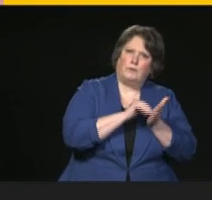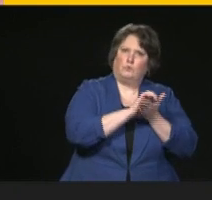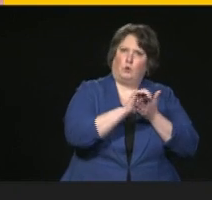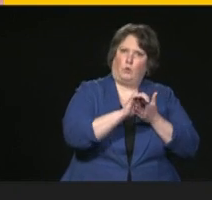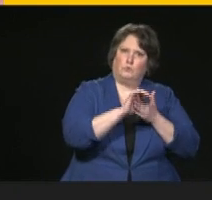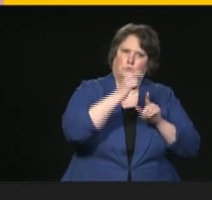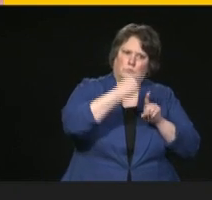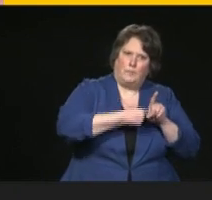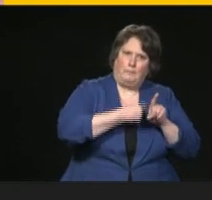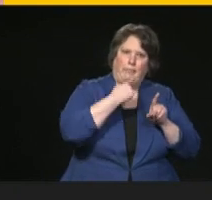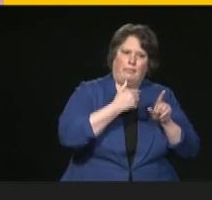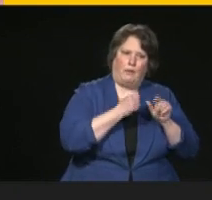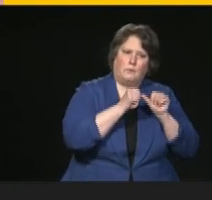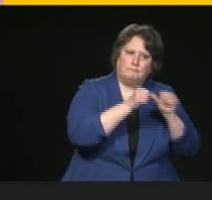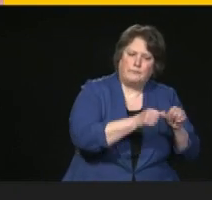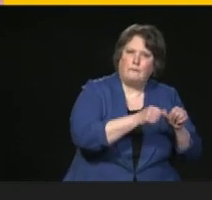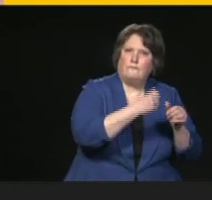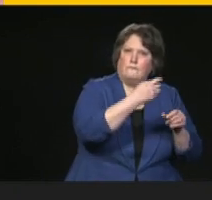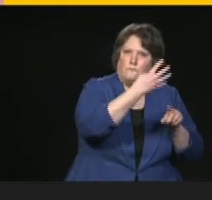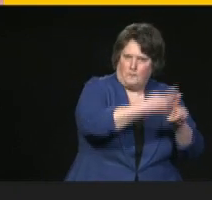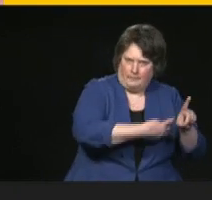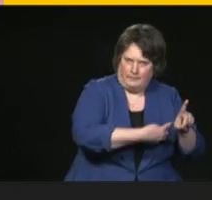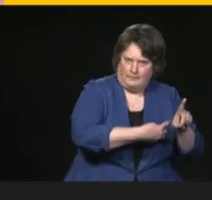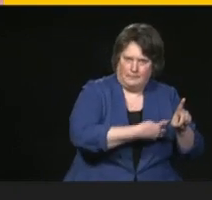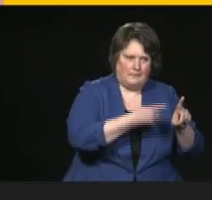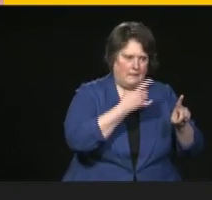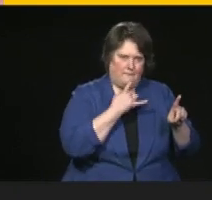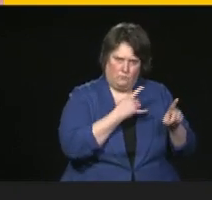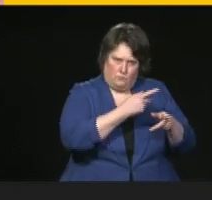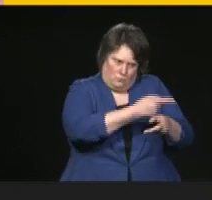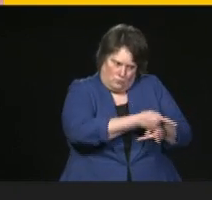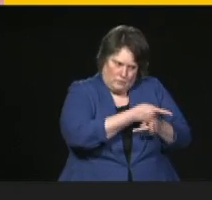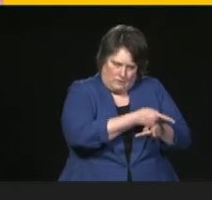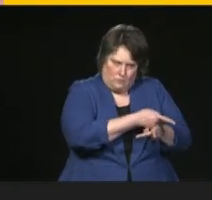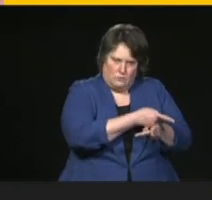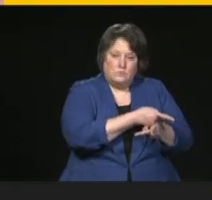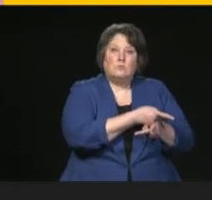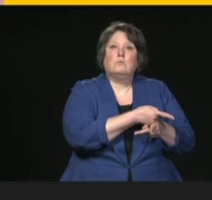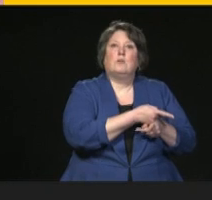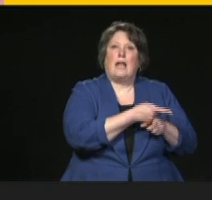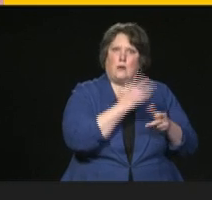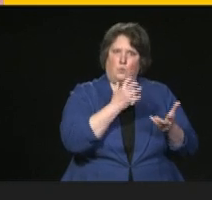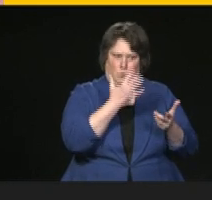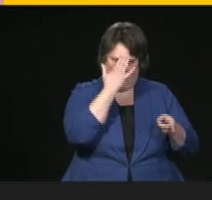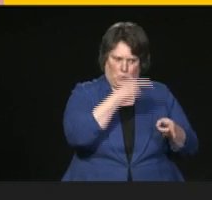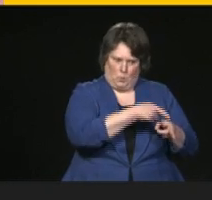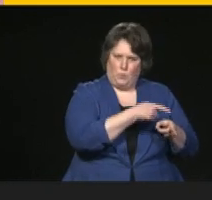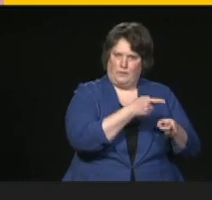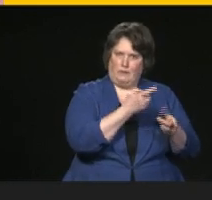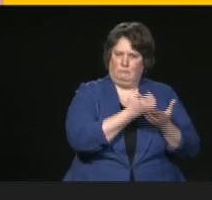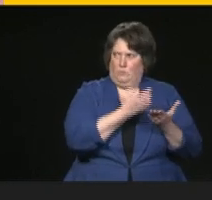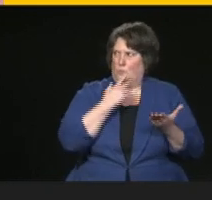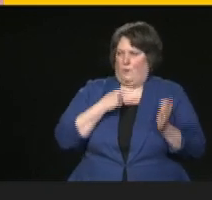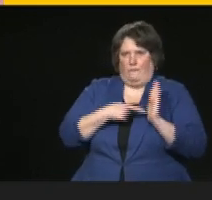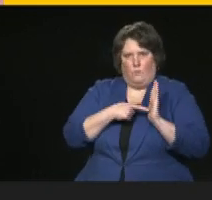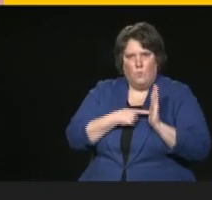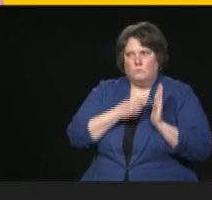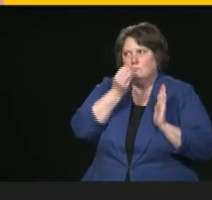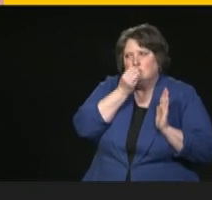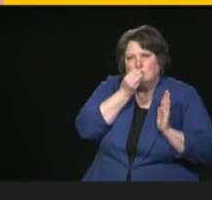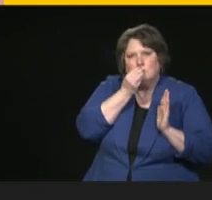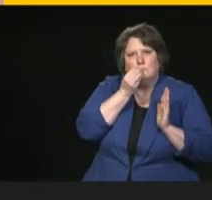ones. And we also want to ensure their economic security so they can put bread on the table. Today's announcement is the next